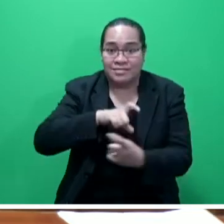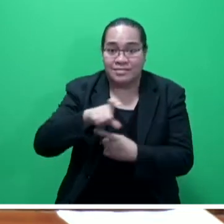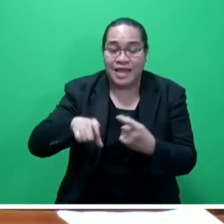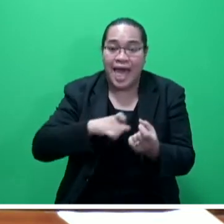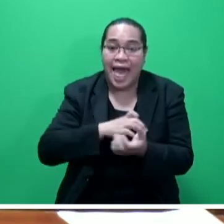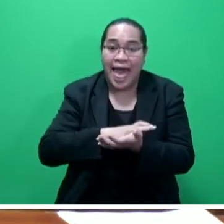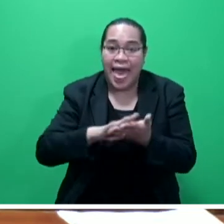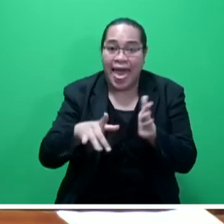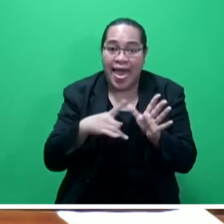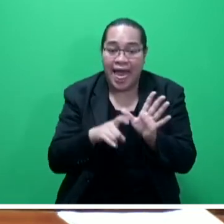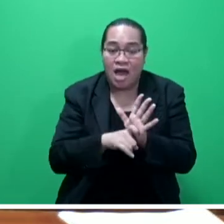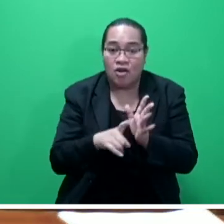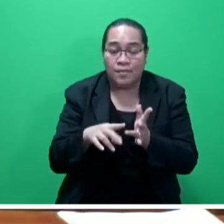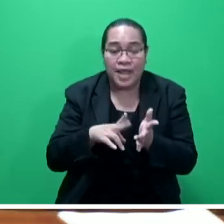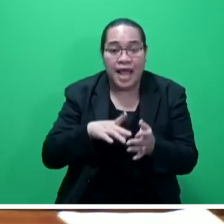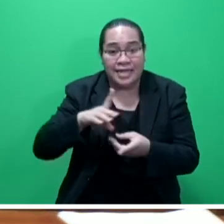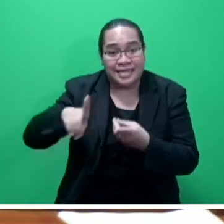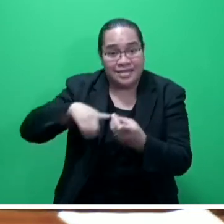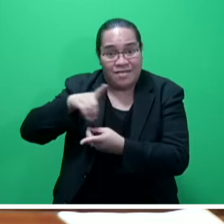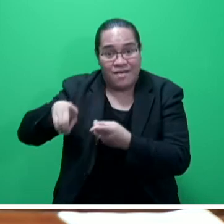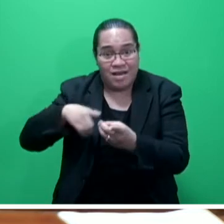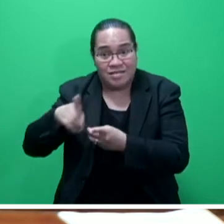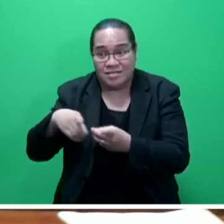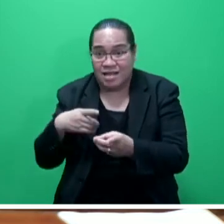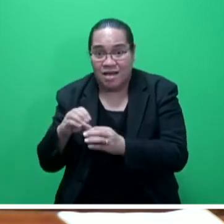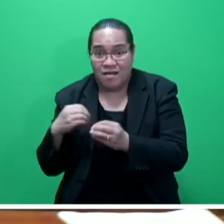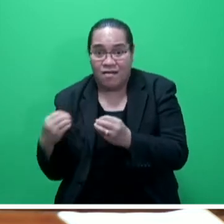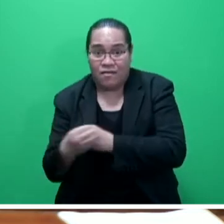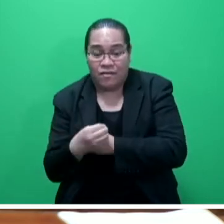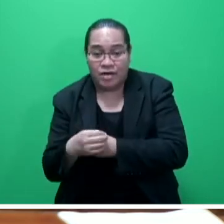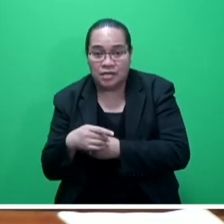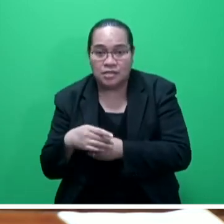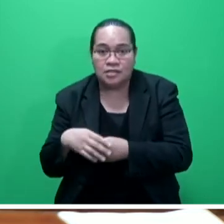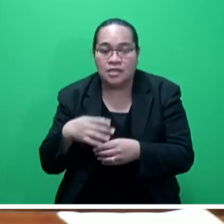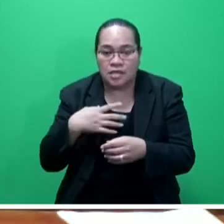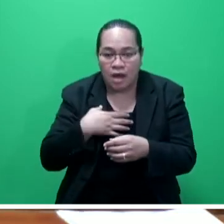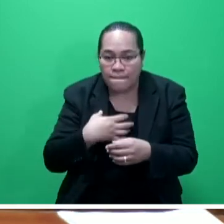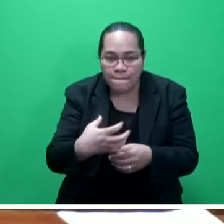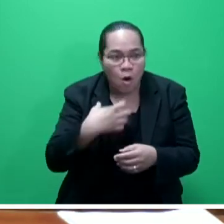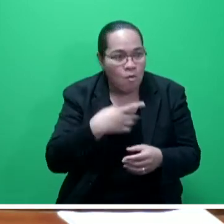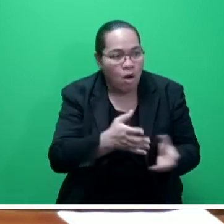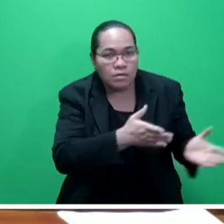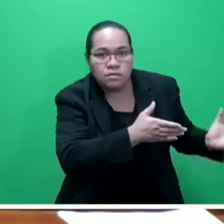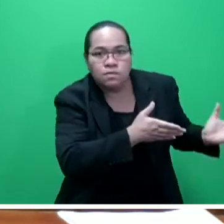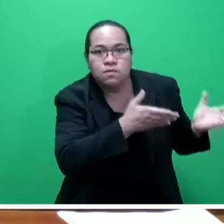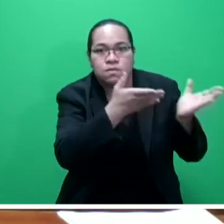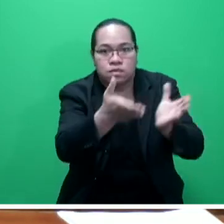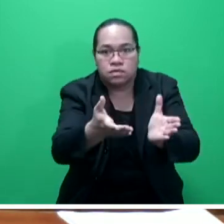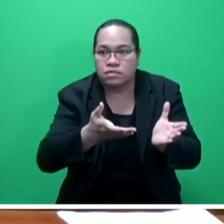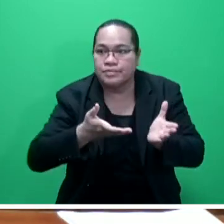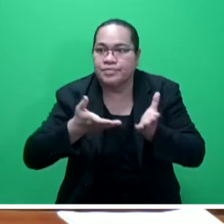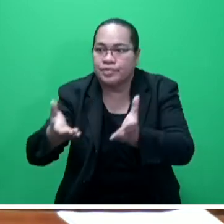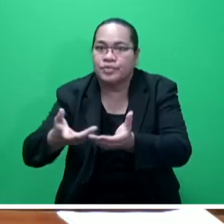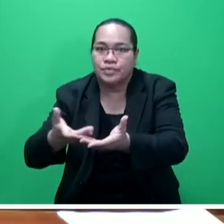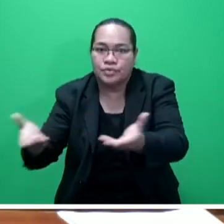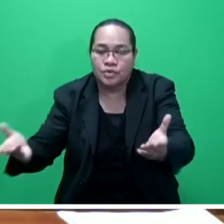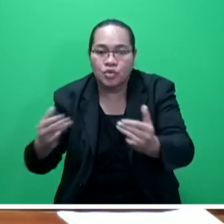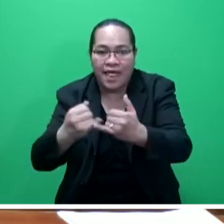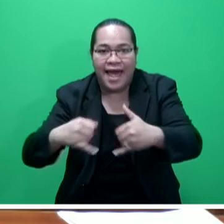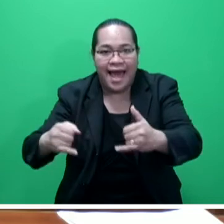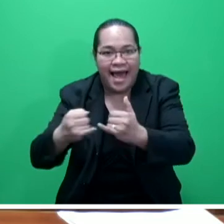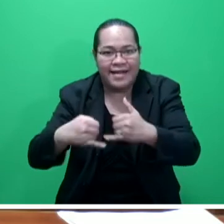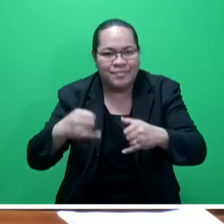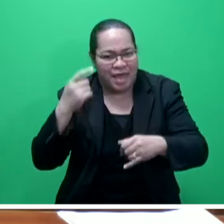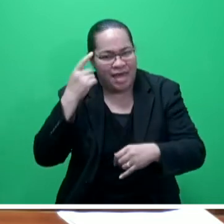Harold, the NDMO was also involved in getting mobile desalination plants that took out the desalination plants to islands, I think